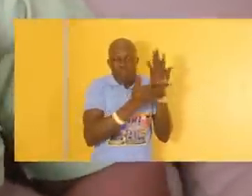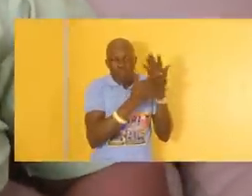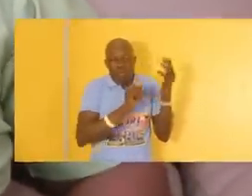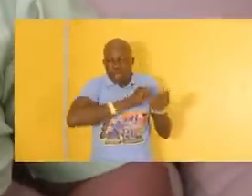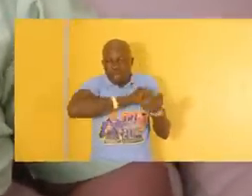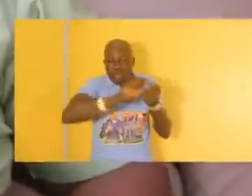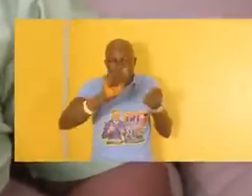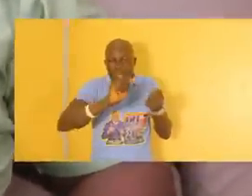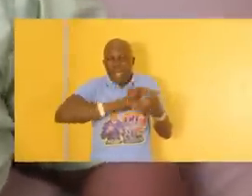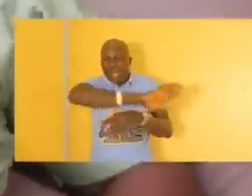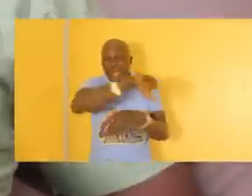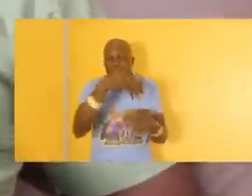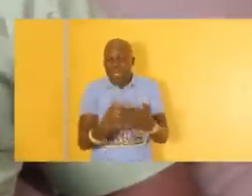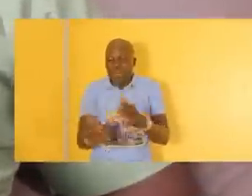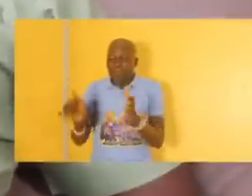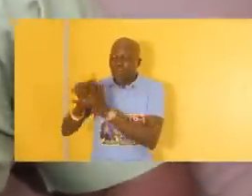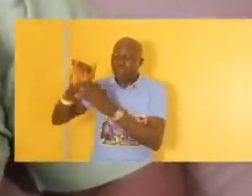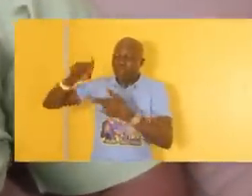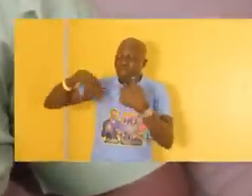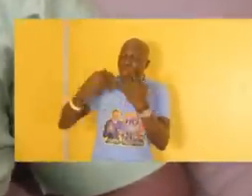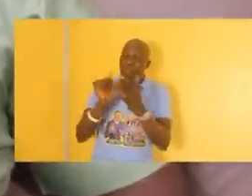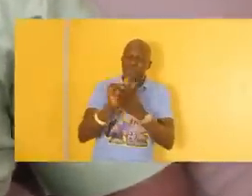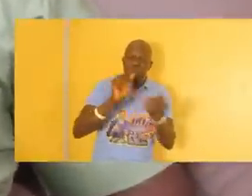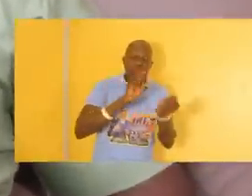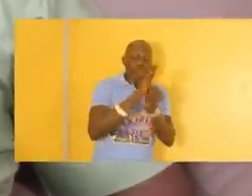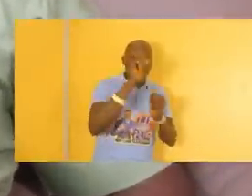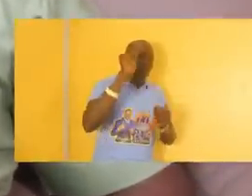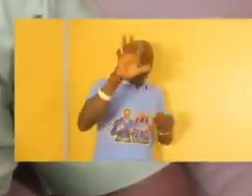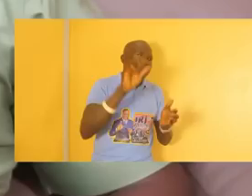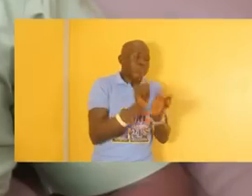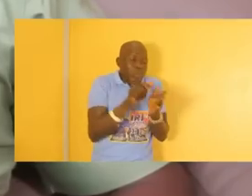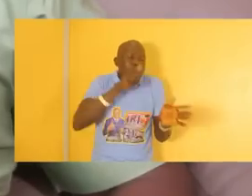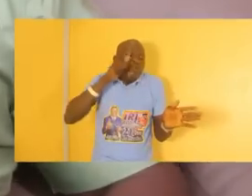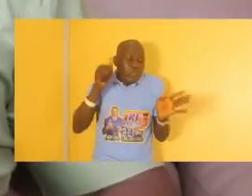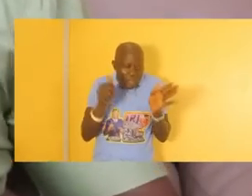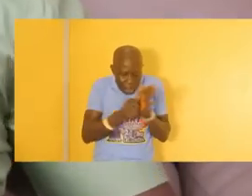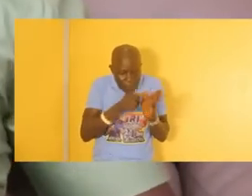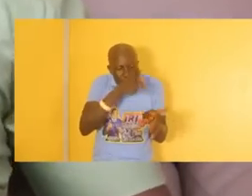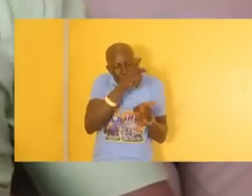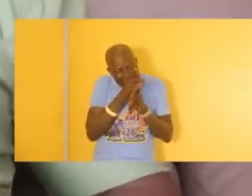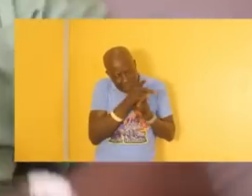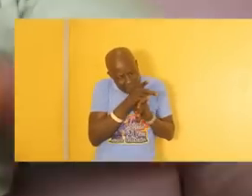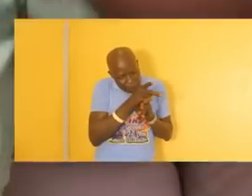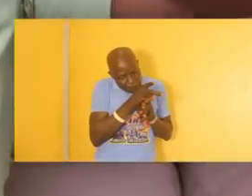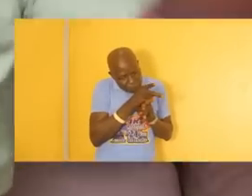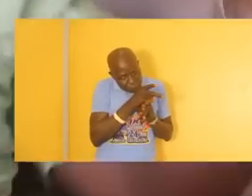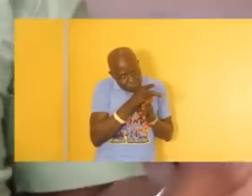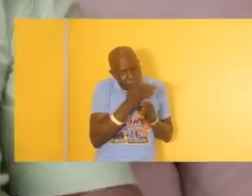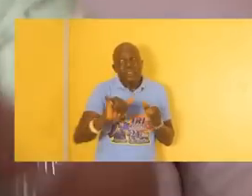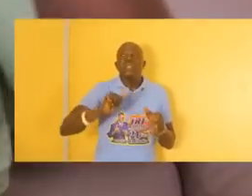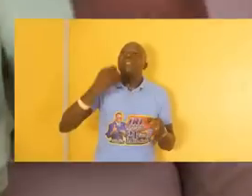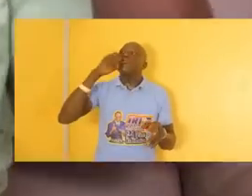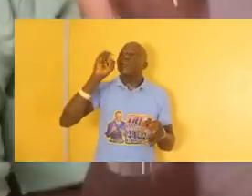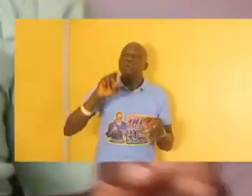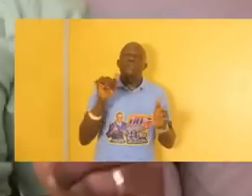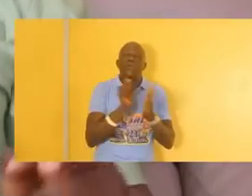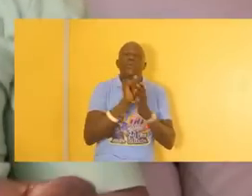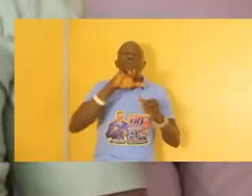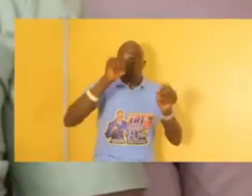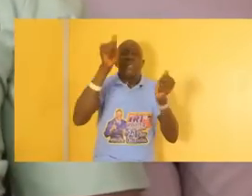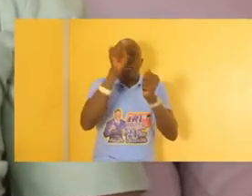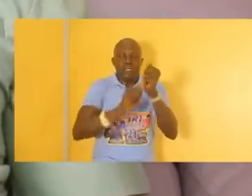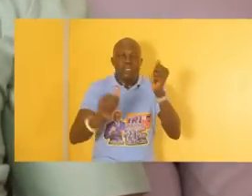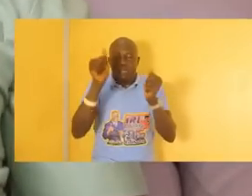the one that was affected with the first blood. I'm telling you the secret. So my opponent, do you know that a lot of